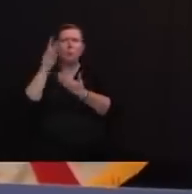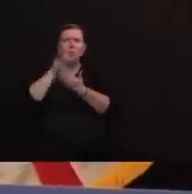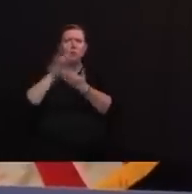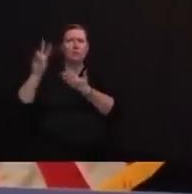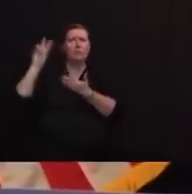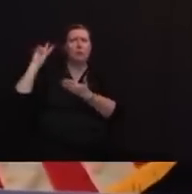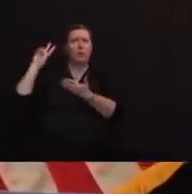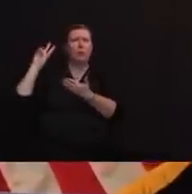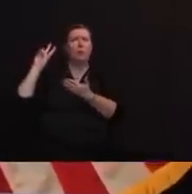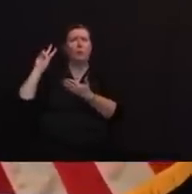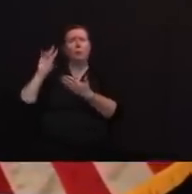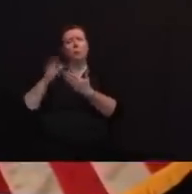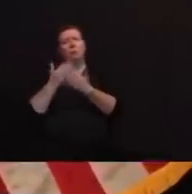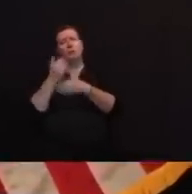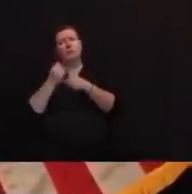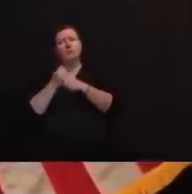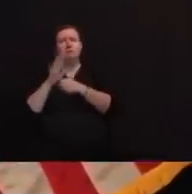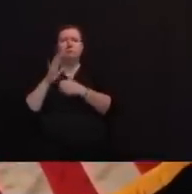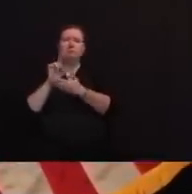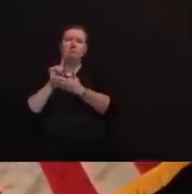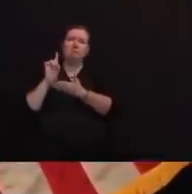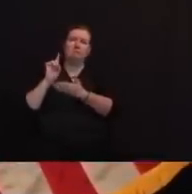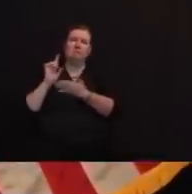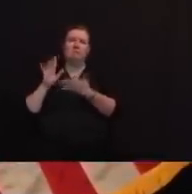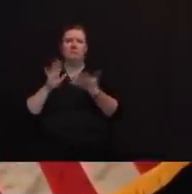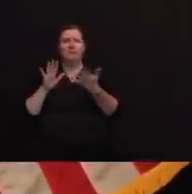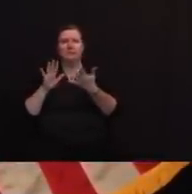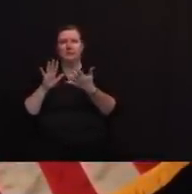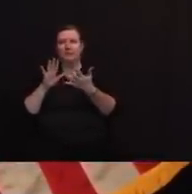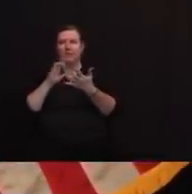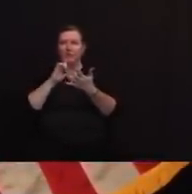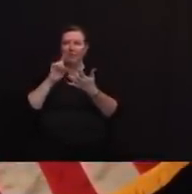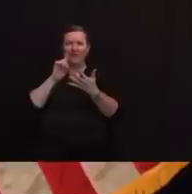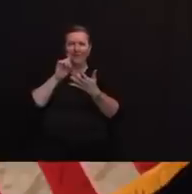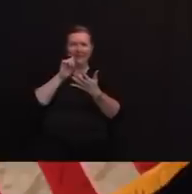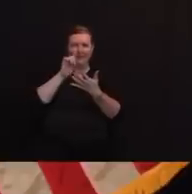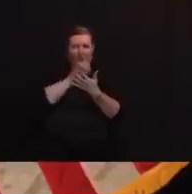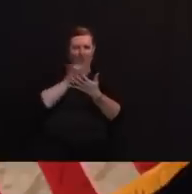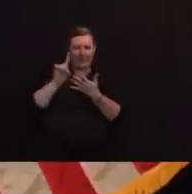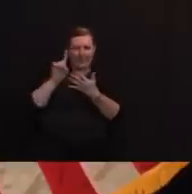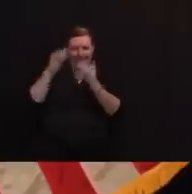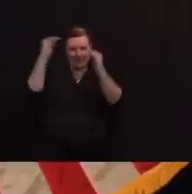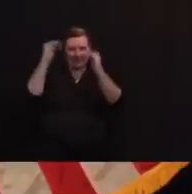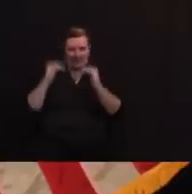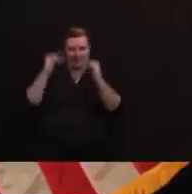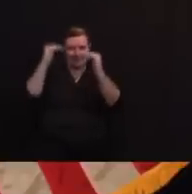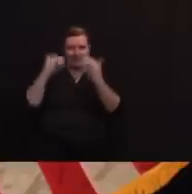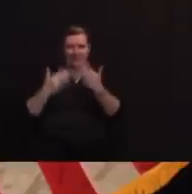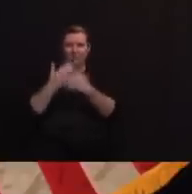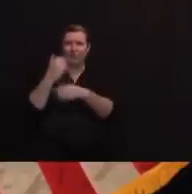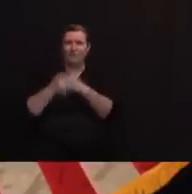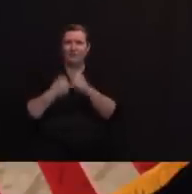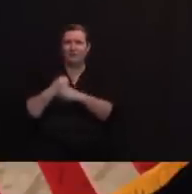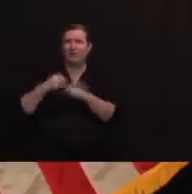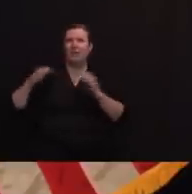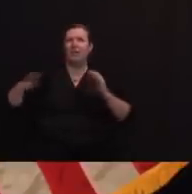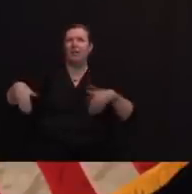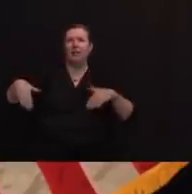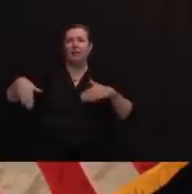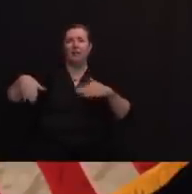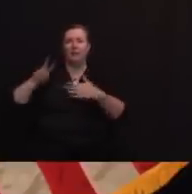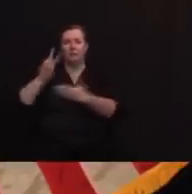getting the tail end of the 14-day incubation period, but maximum. New Year's, we're clearly not there yet. It's only been a